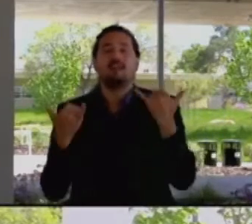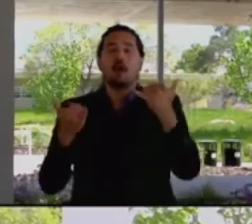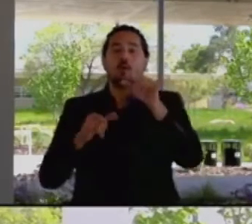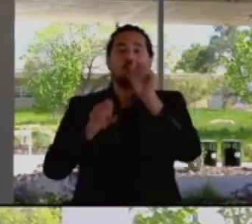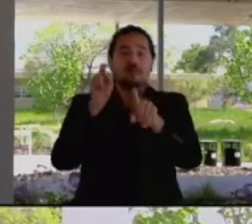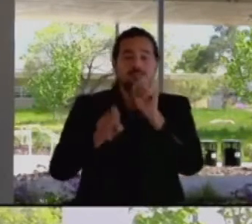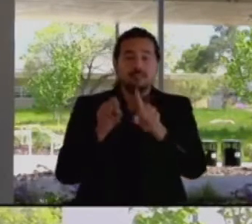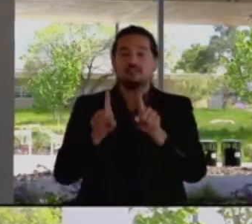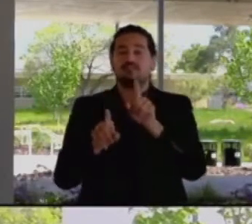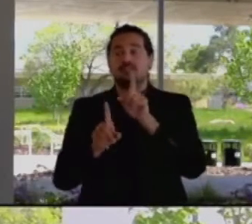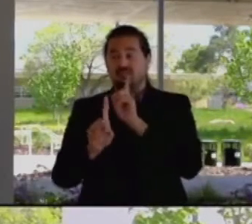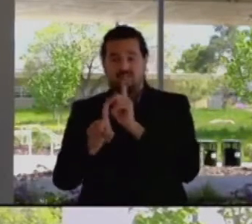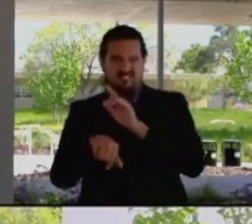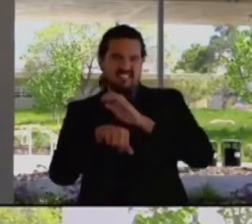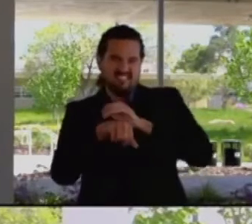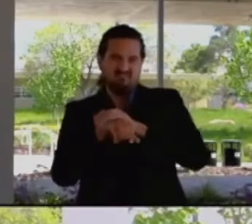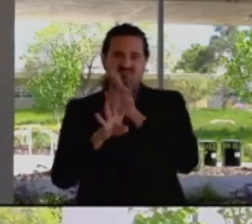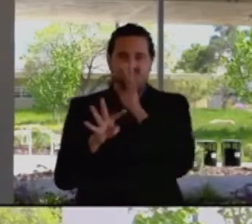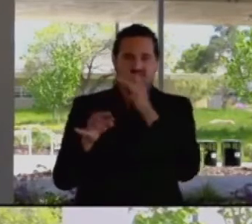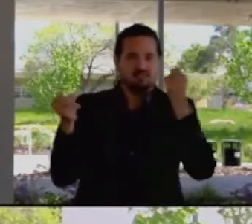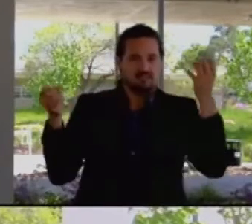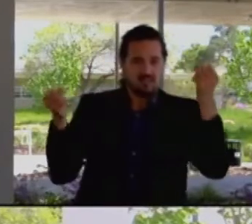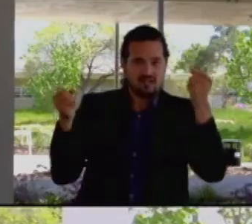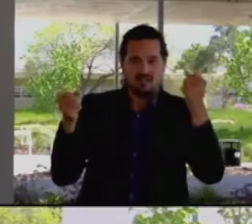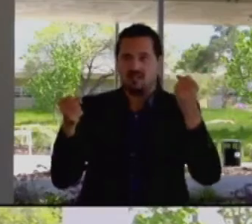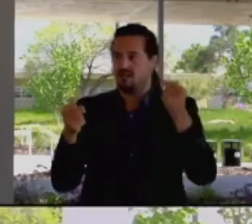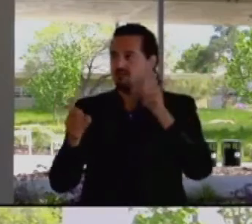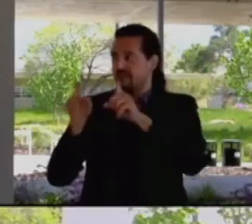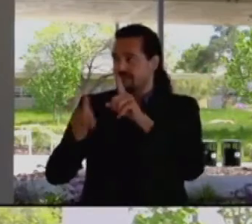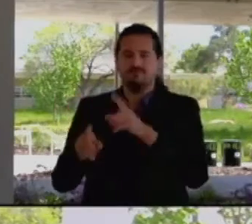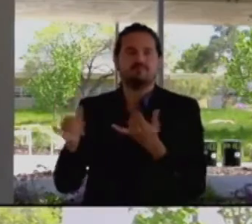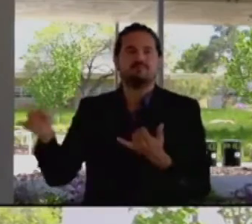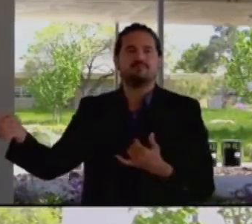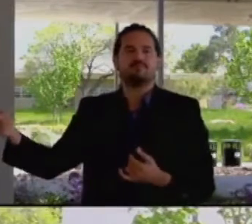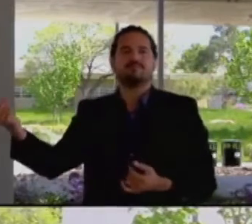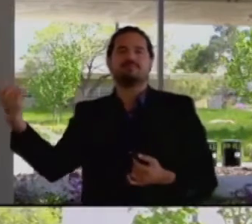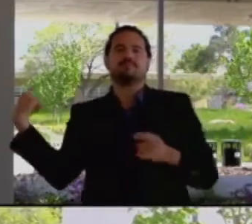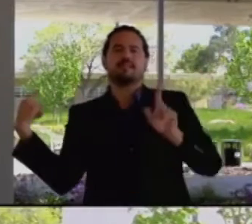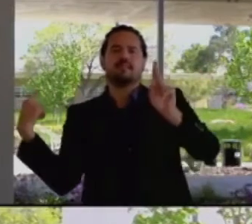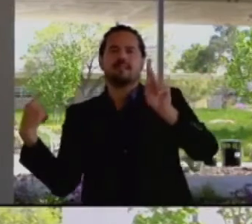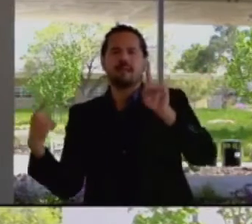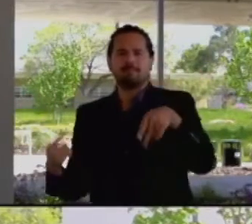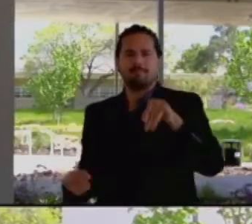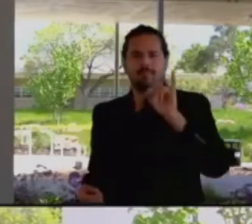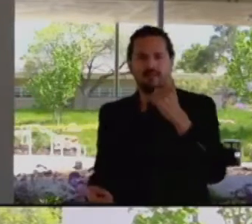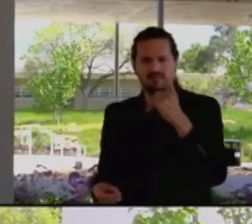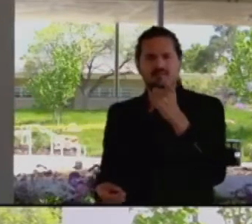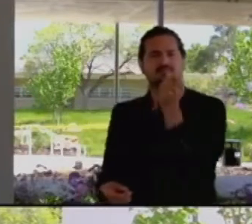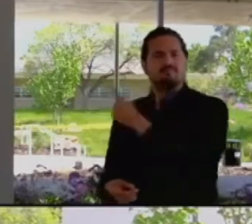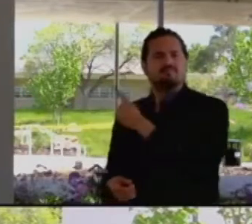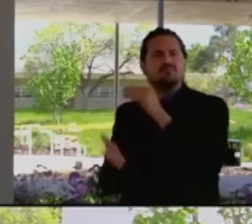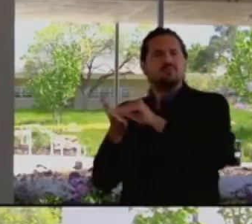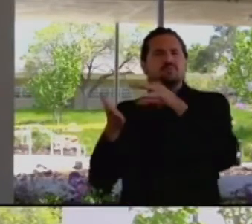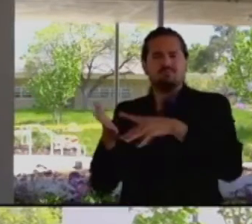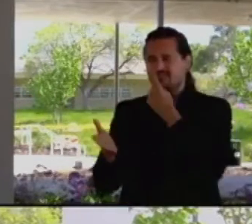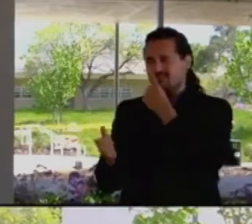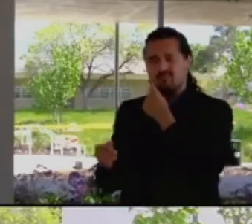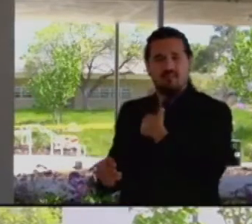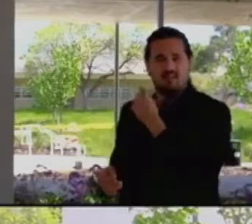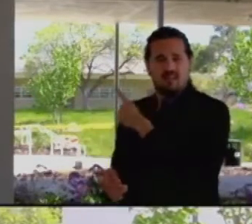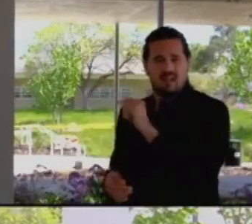question is for, and we'll start with KPIX. Hi, question for Andrea, if we can, please.